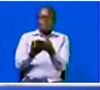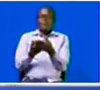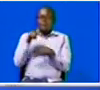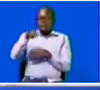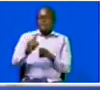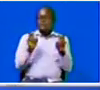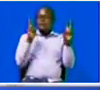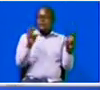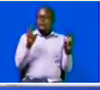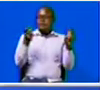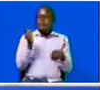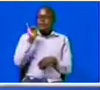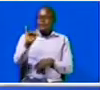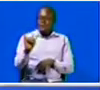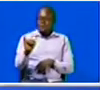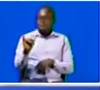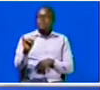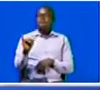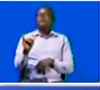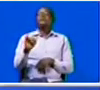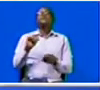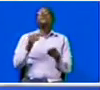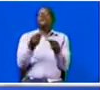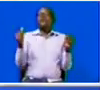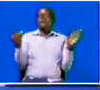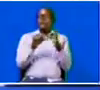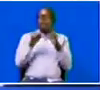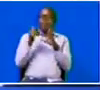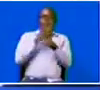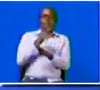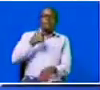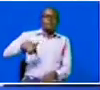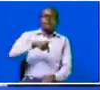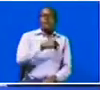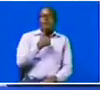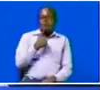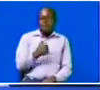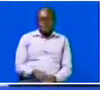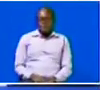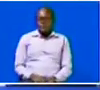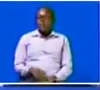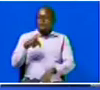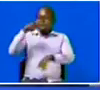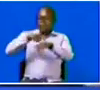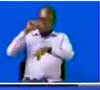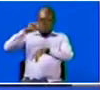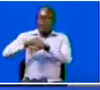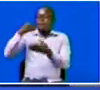jambo hilo ambalo liliondoa ile mzozo kubwa iliyoko. Hizo hela zikiingia,